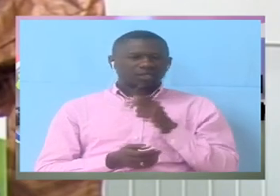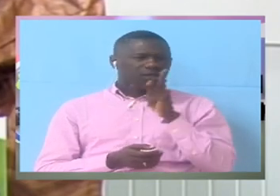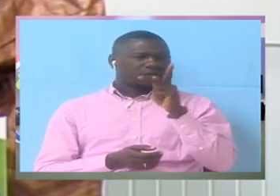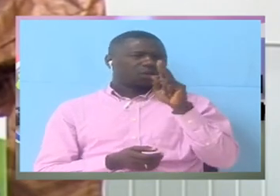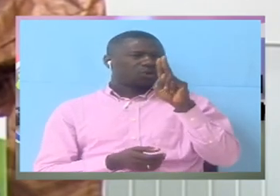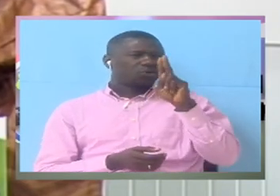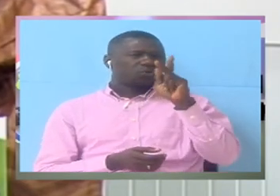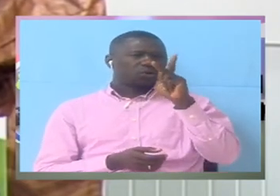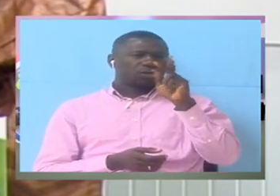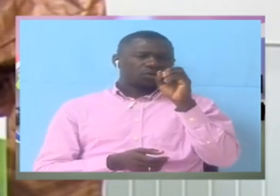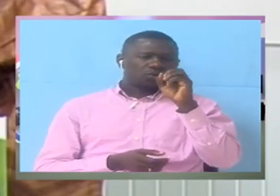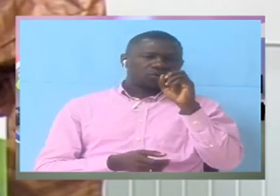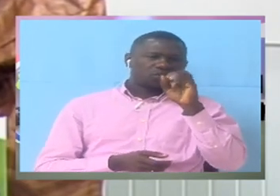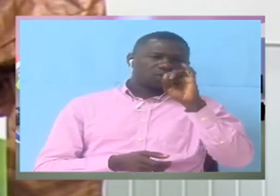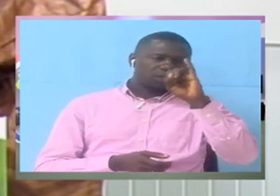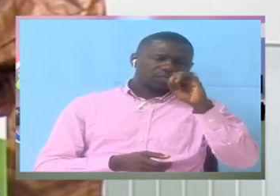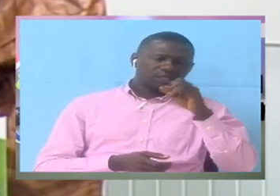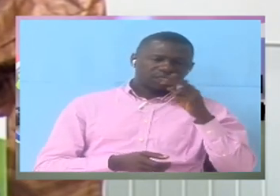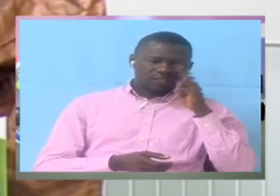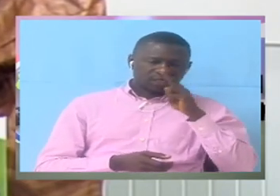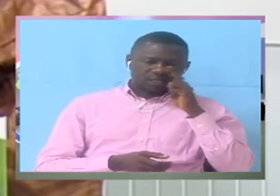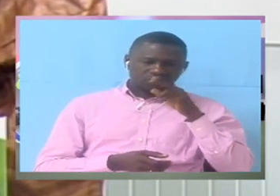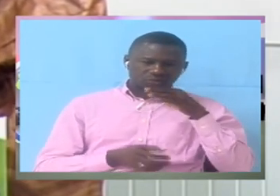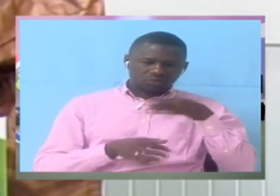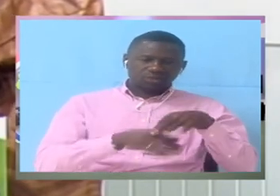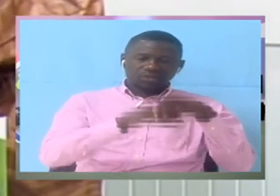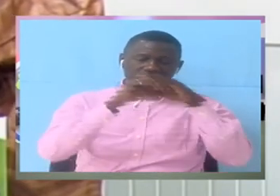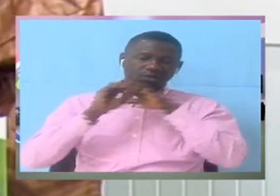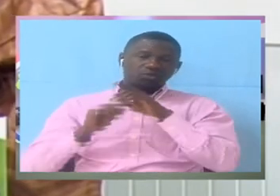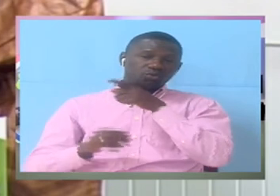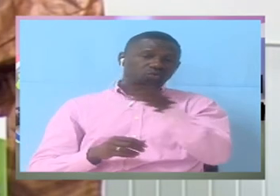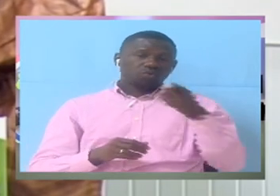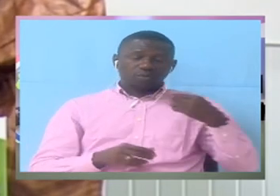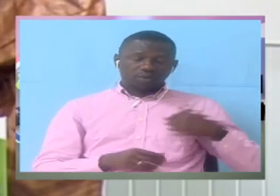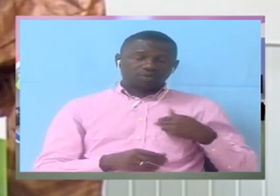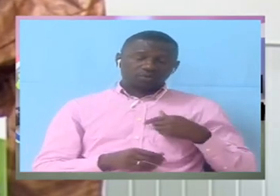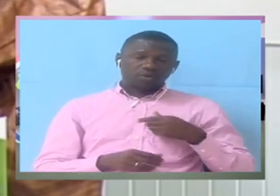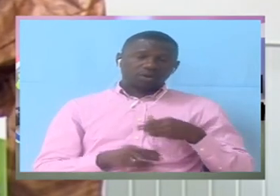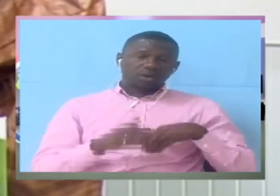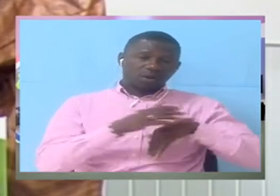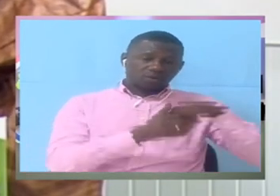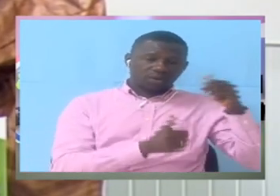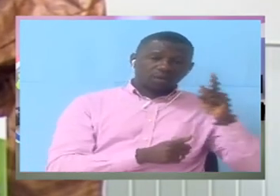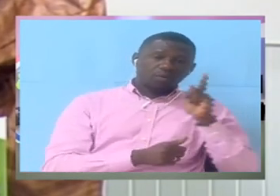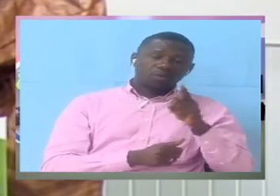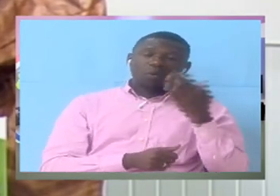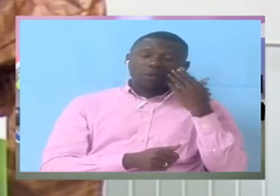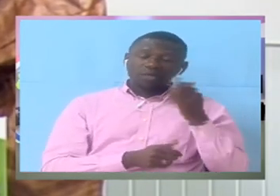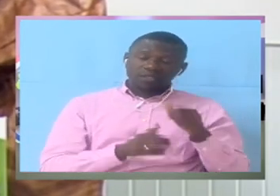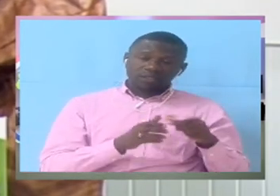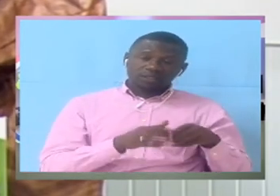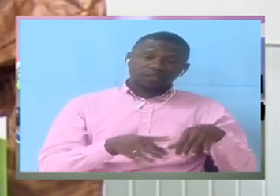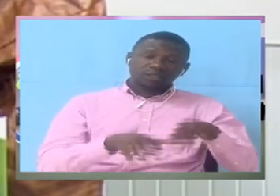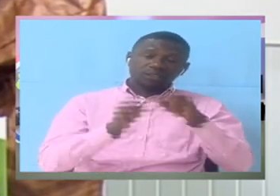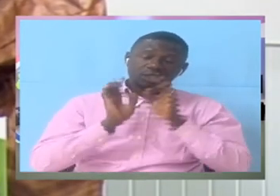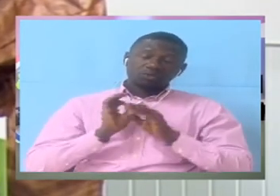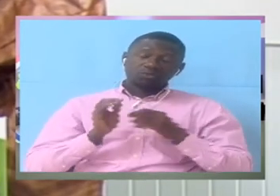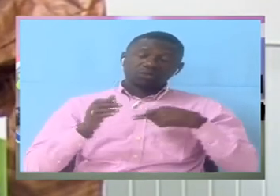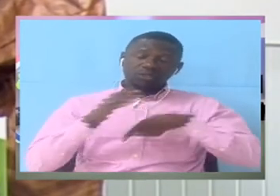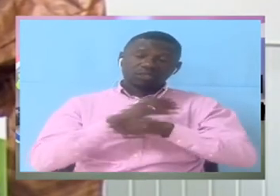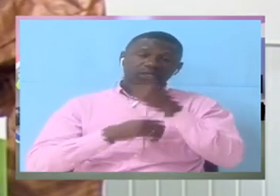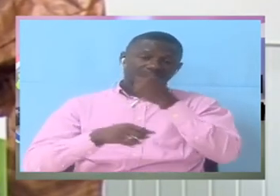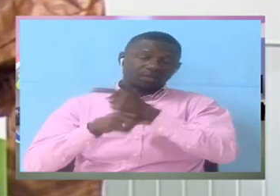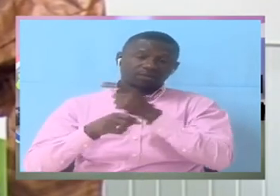He said to me, Kukoi is trying to take you people away. But when he takes you to the Gambia, he will